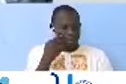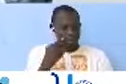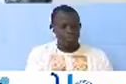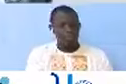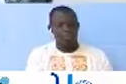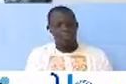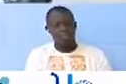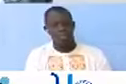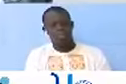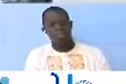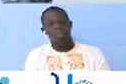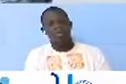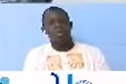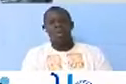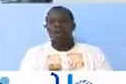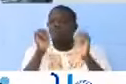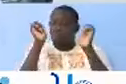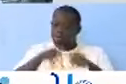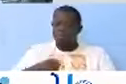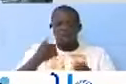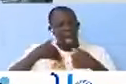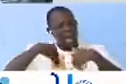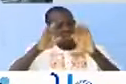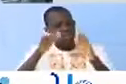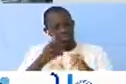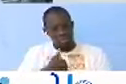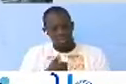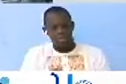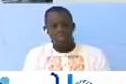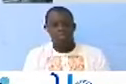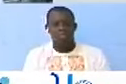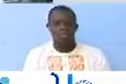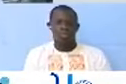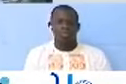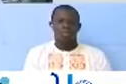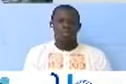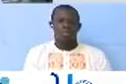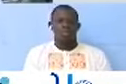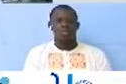they could have even dismissed me then.